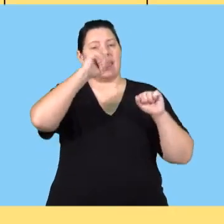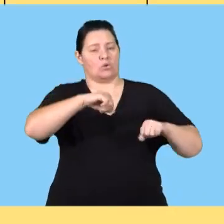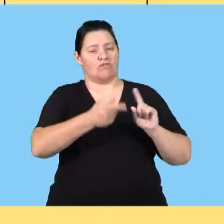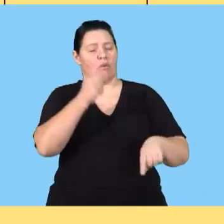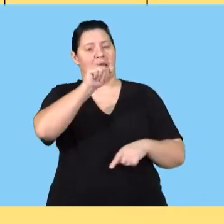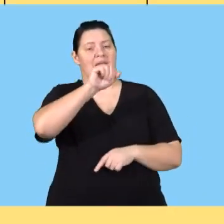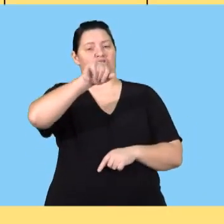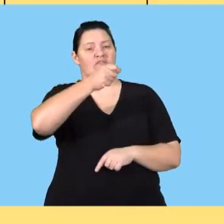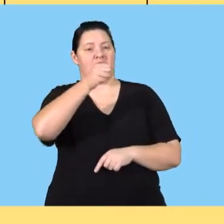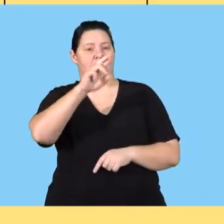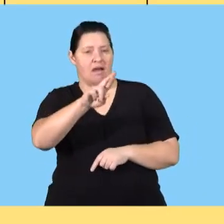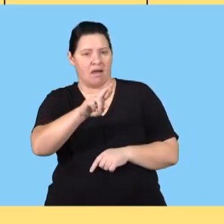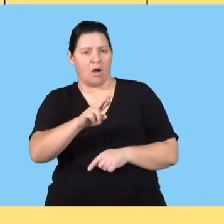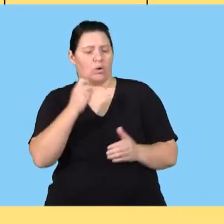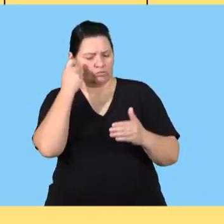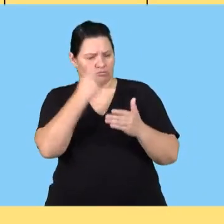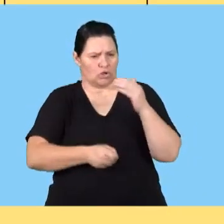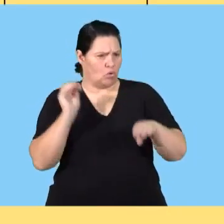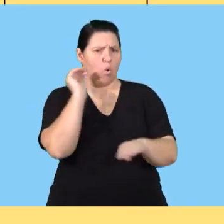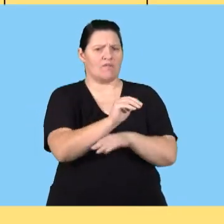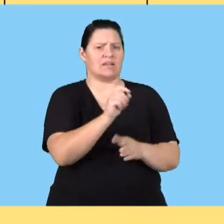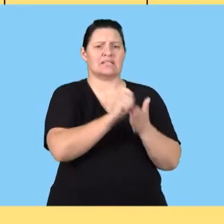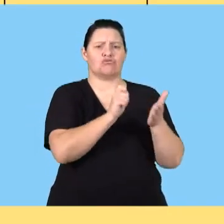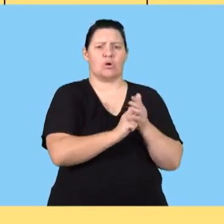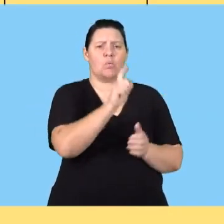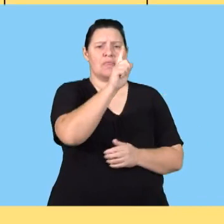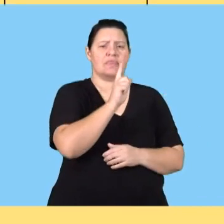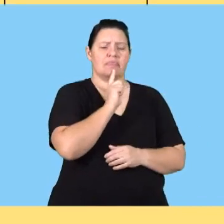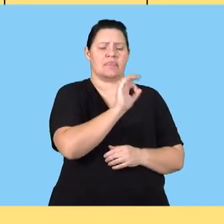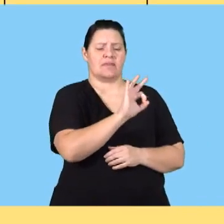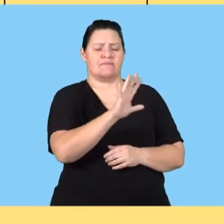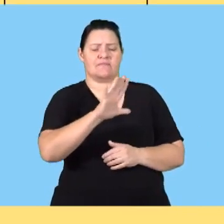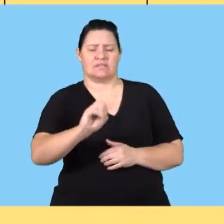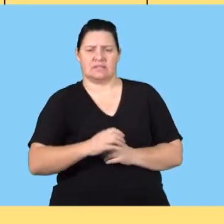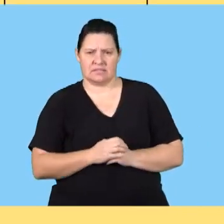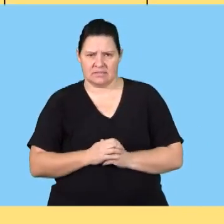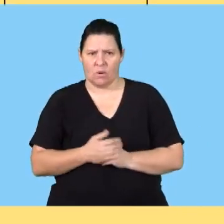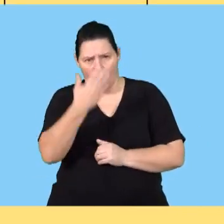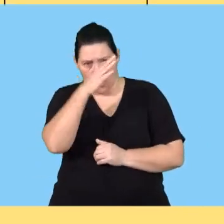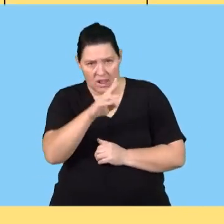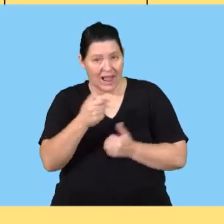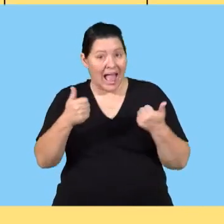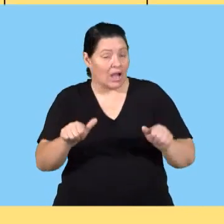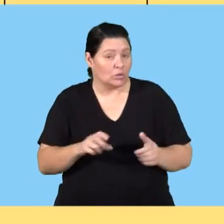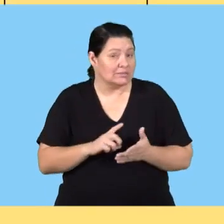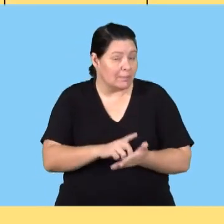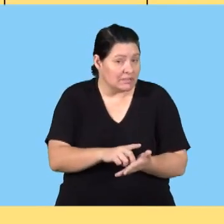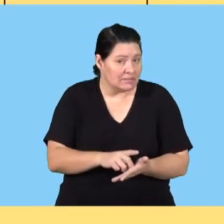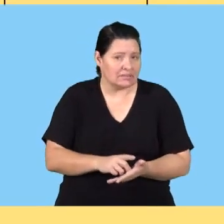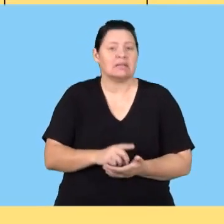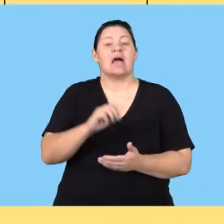an allowance from A Jaffa for an overcharge on stationery 1,350. All right? So already we know which account do we